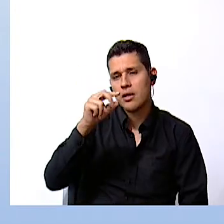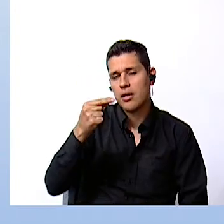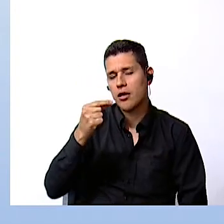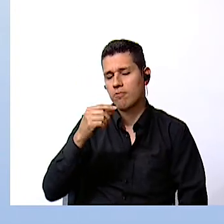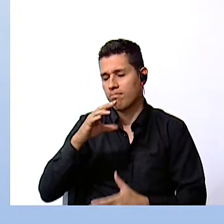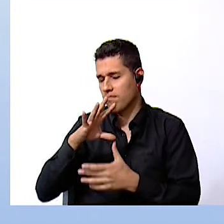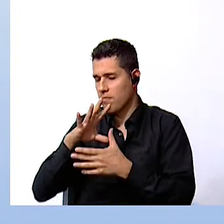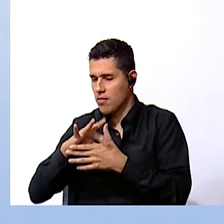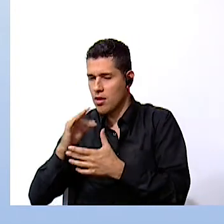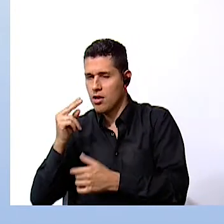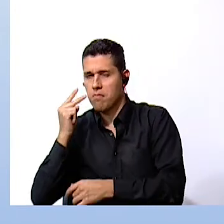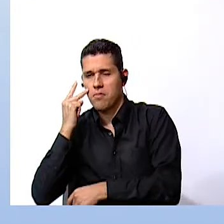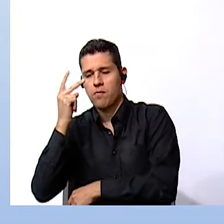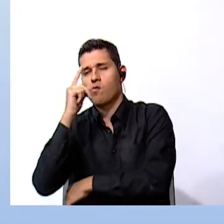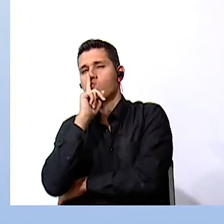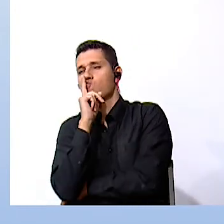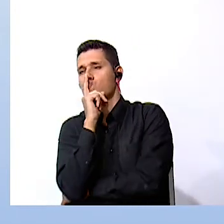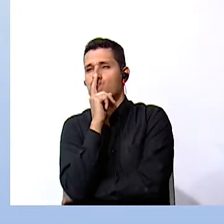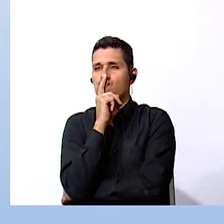see.